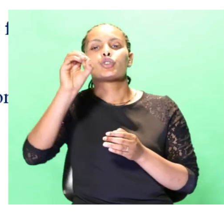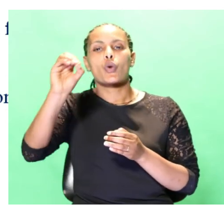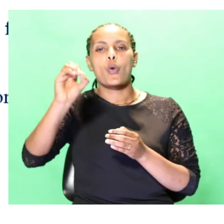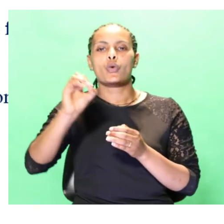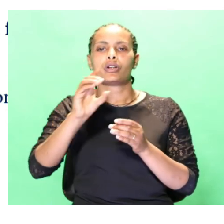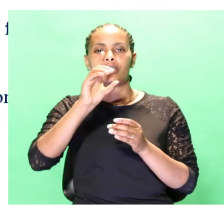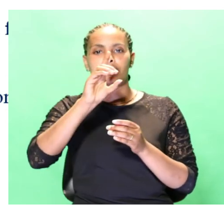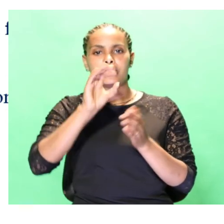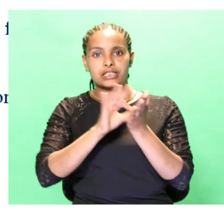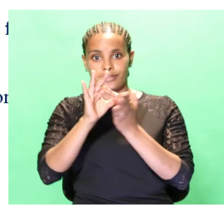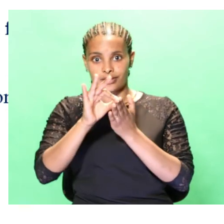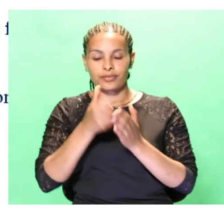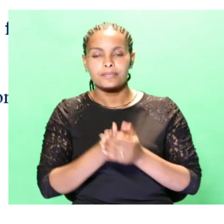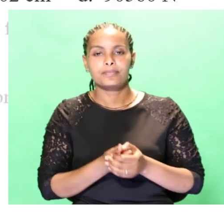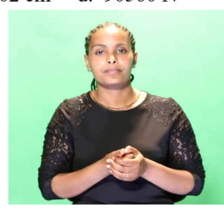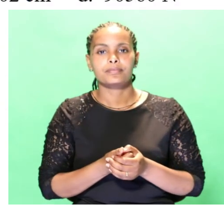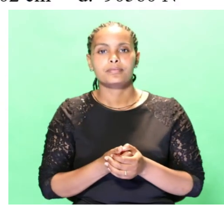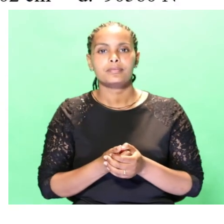digits.